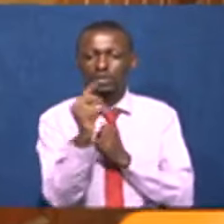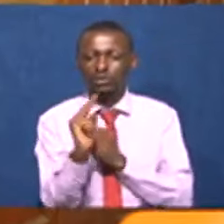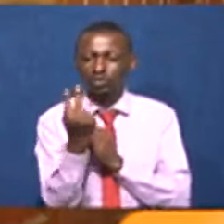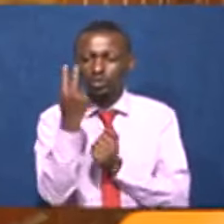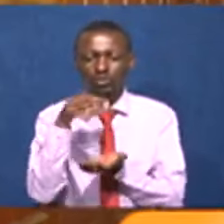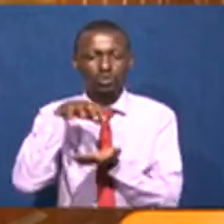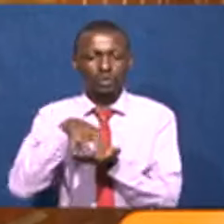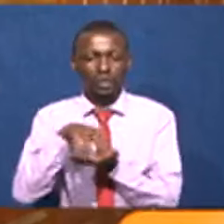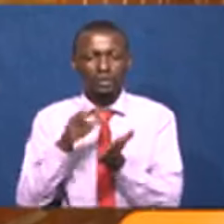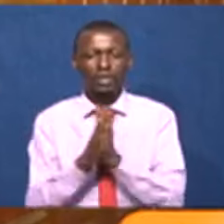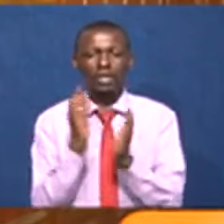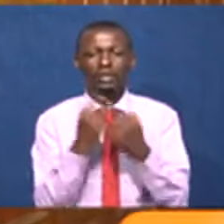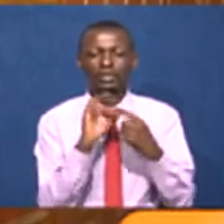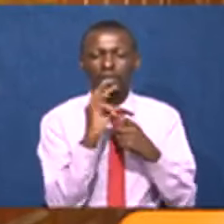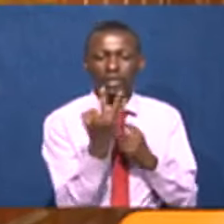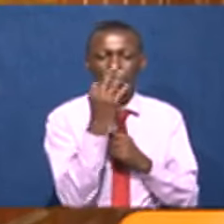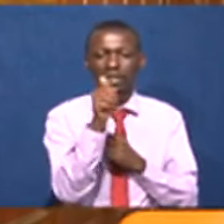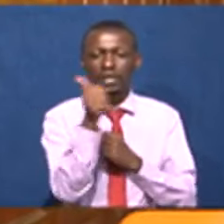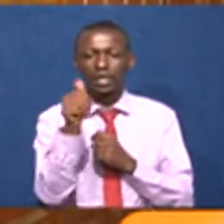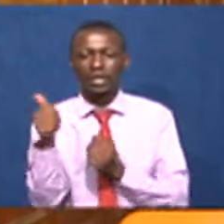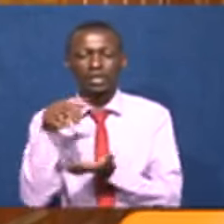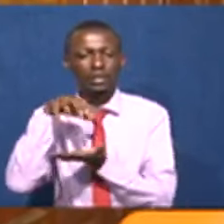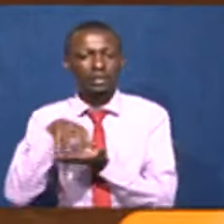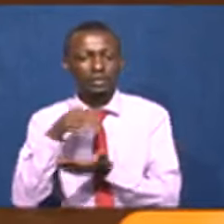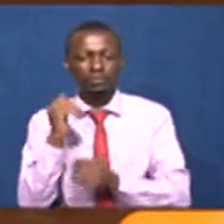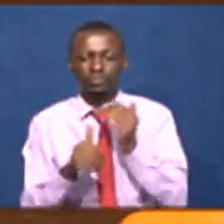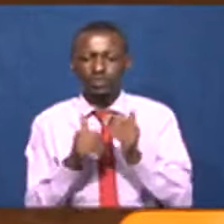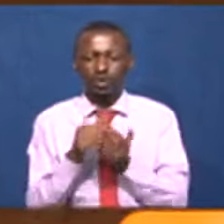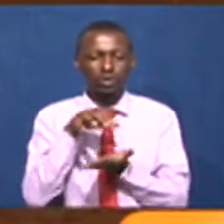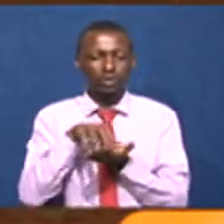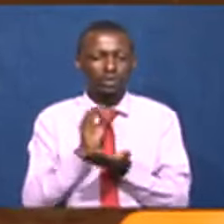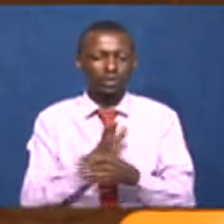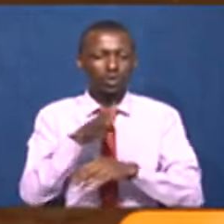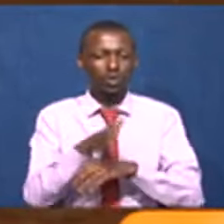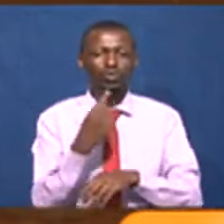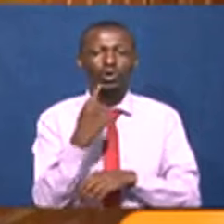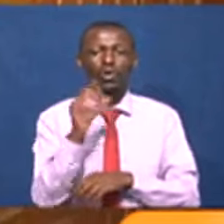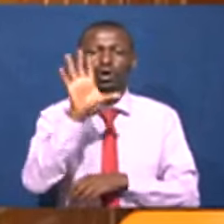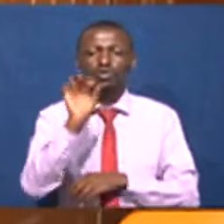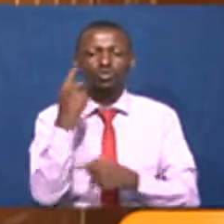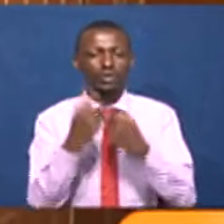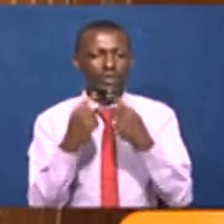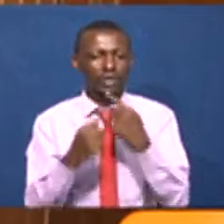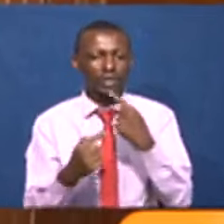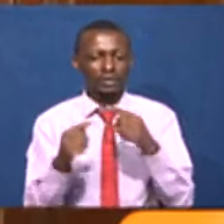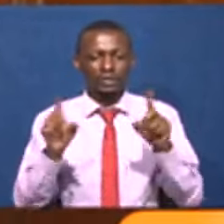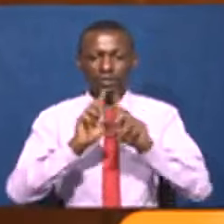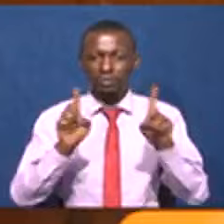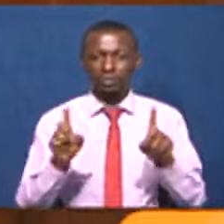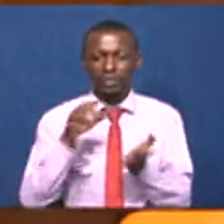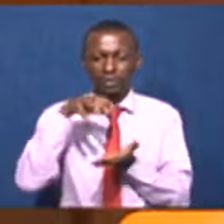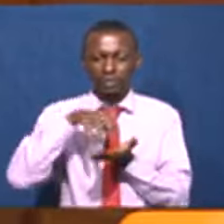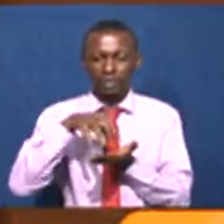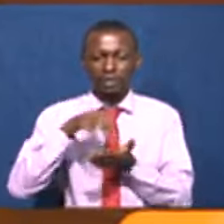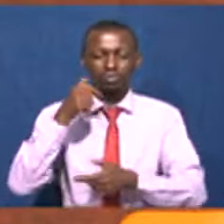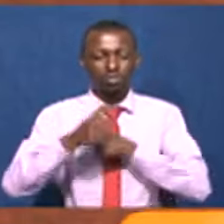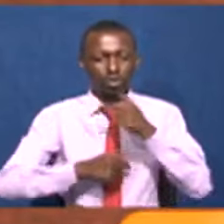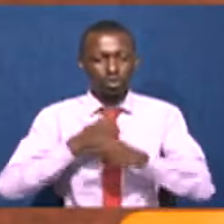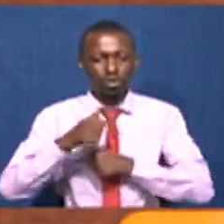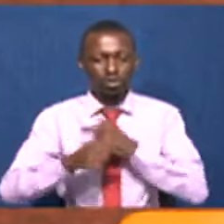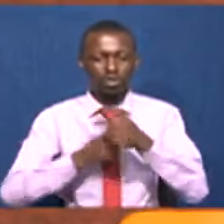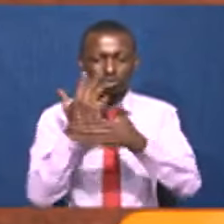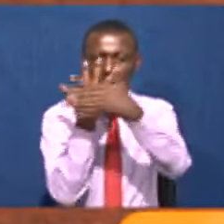and 3 years for another count, a cumulative sentence of more than 150 years. However, the sentences will run concurrently.